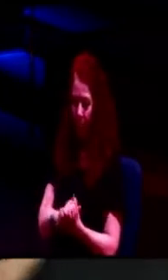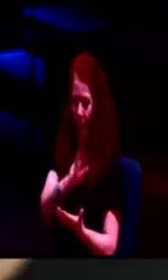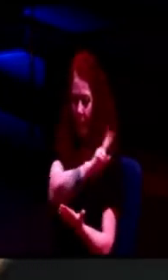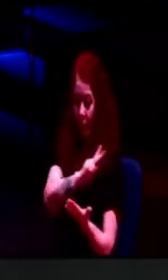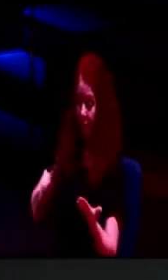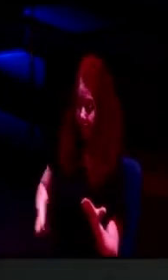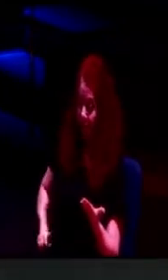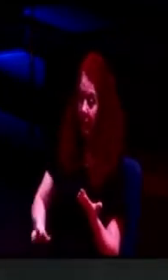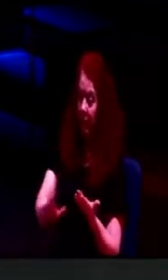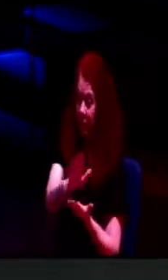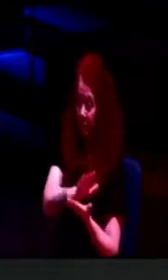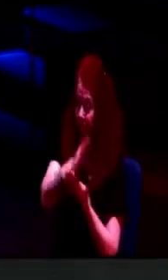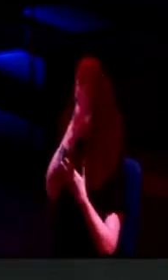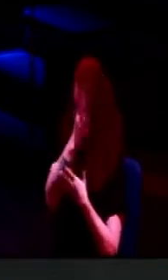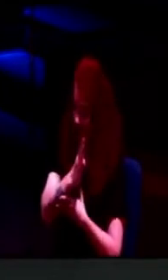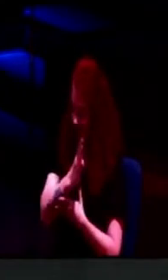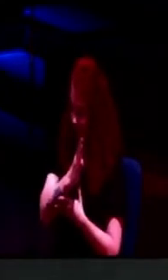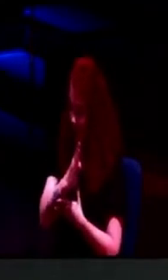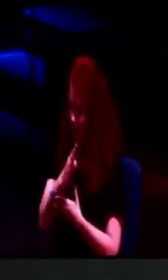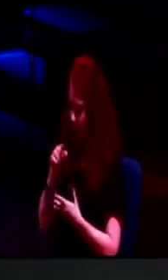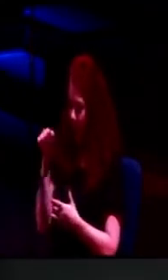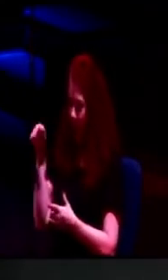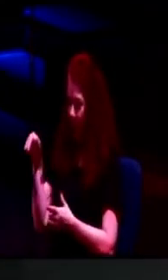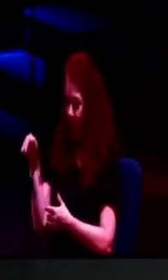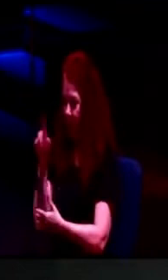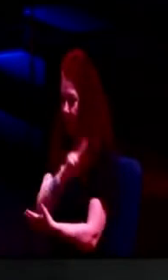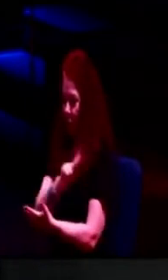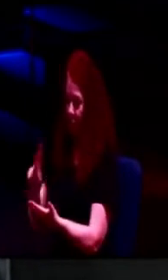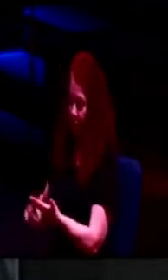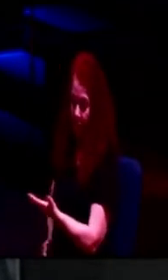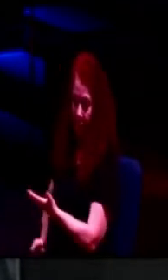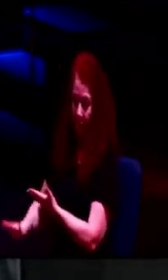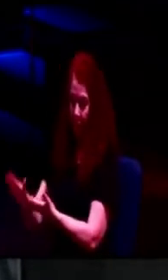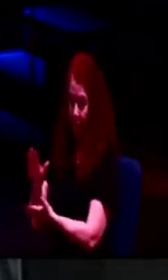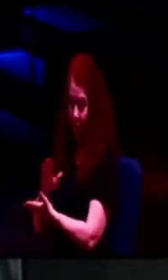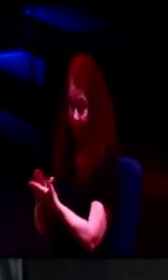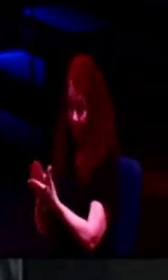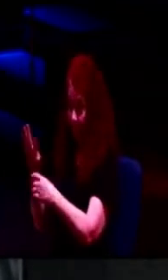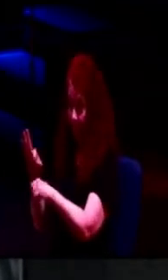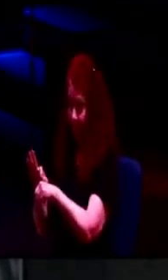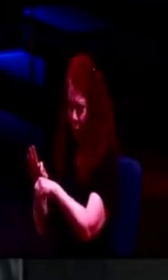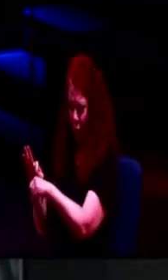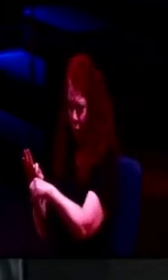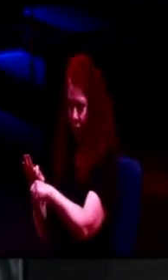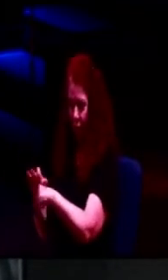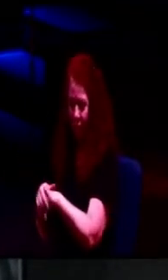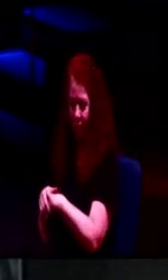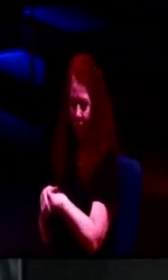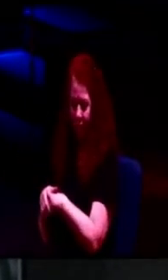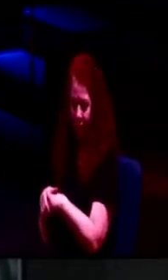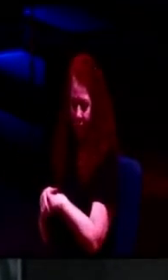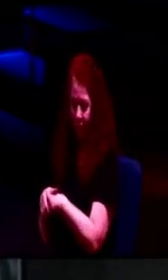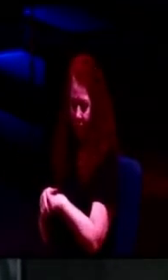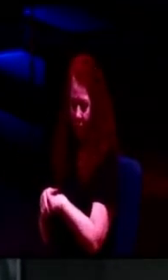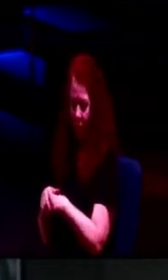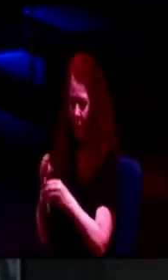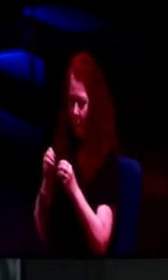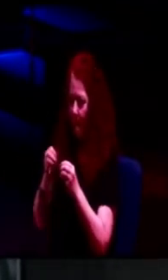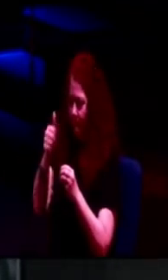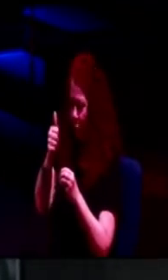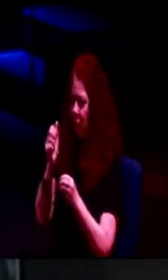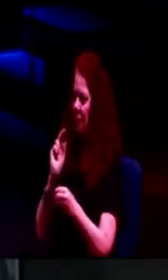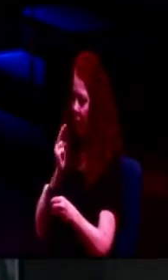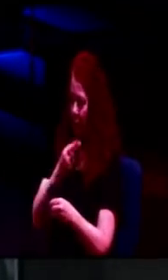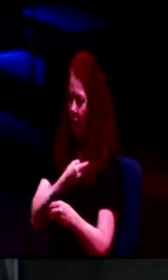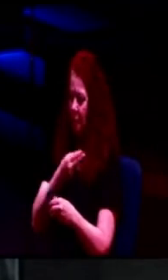of God, and then there's the kingdom of earth, or a worldview. And I think most of us